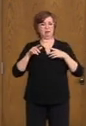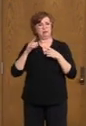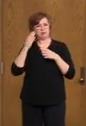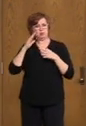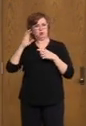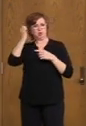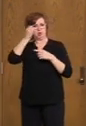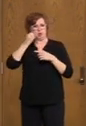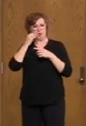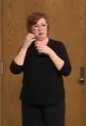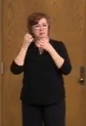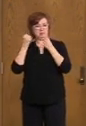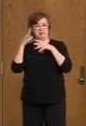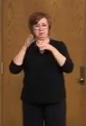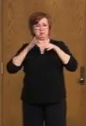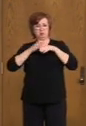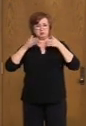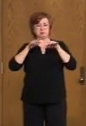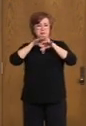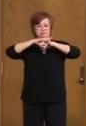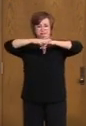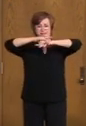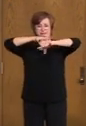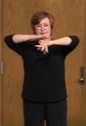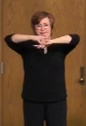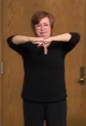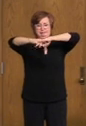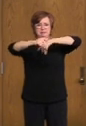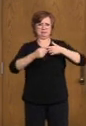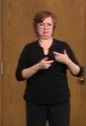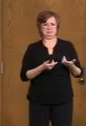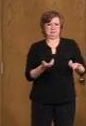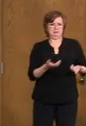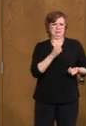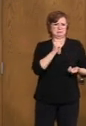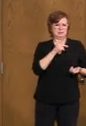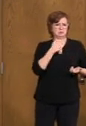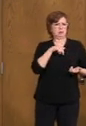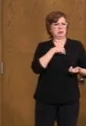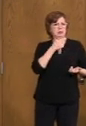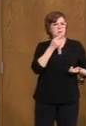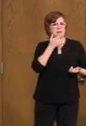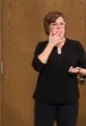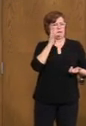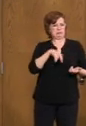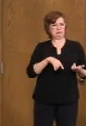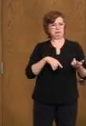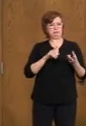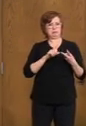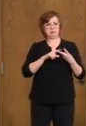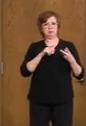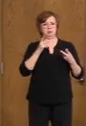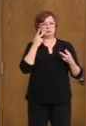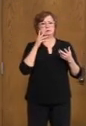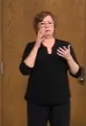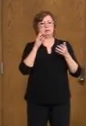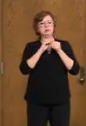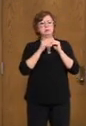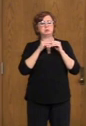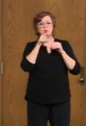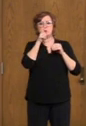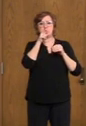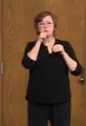need to capitalize on all our advantages and really comply with the guidelines and bring our numbers down. And if all of us start complying today,